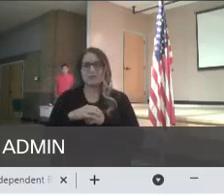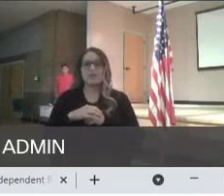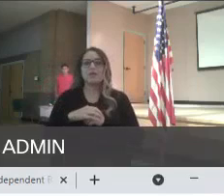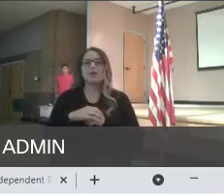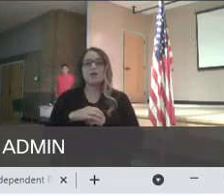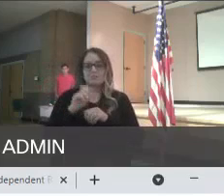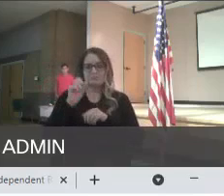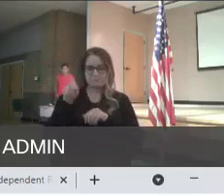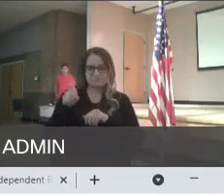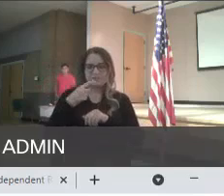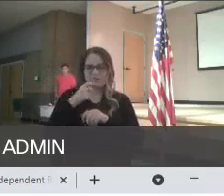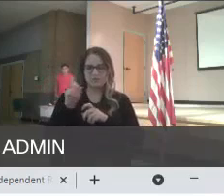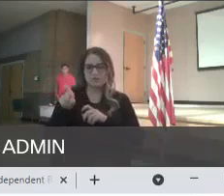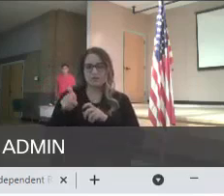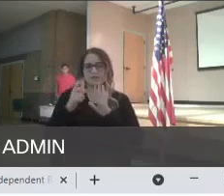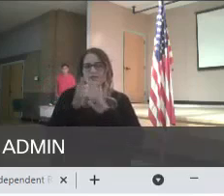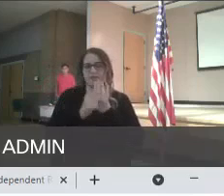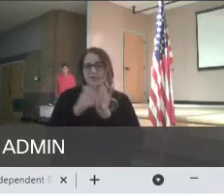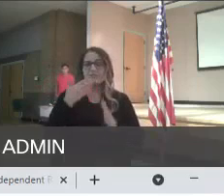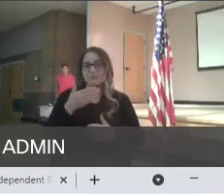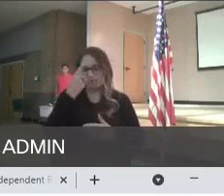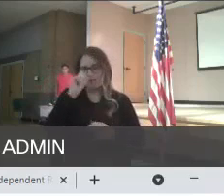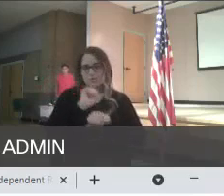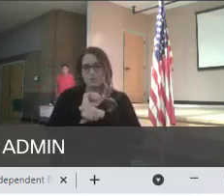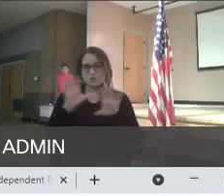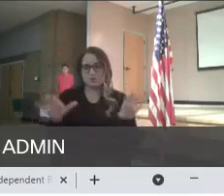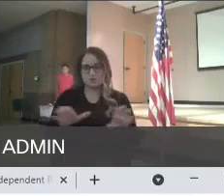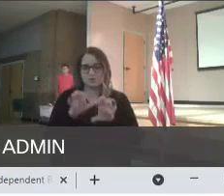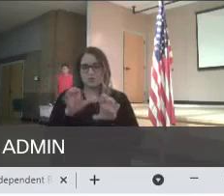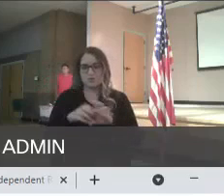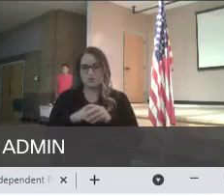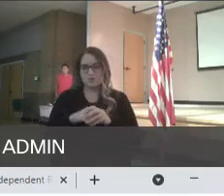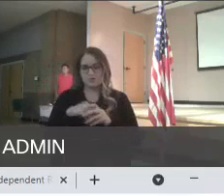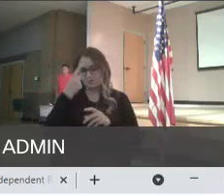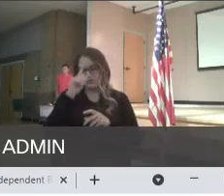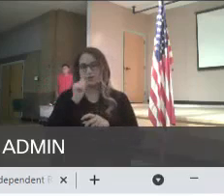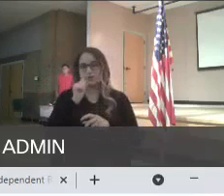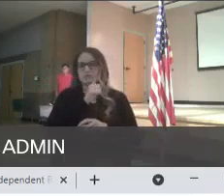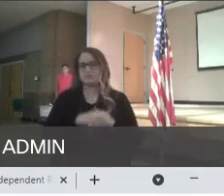legislature. Thank you for the work you are doing on behalf of Arizona.